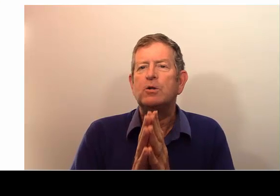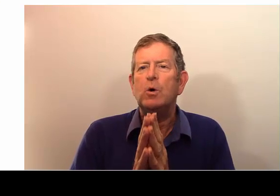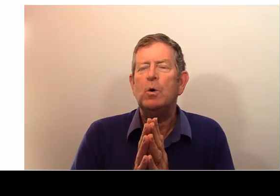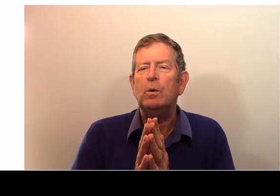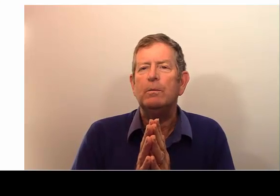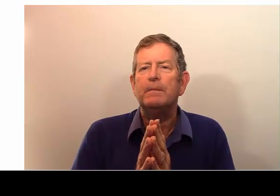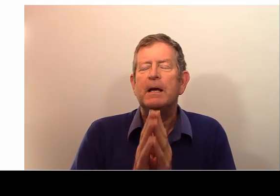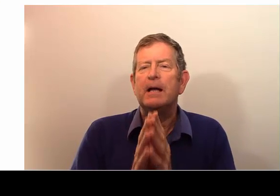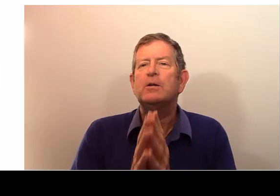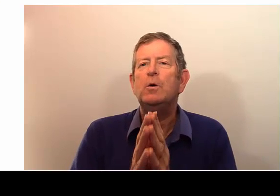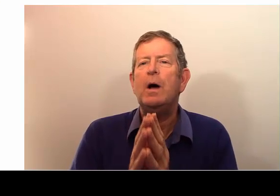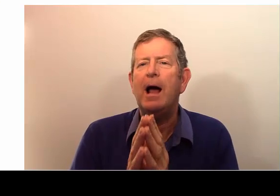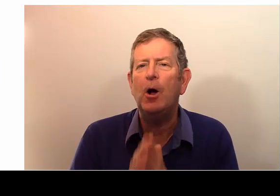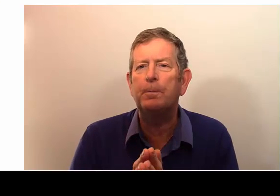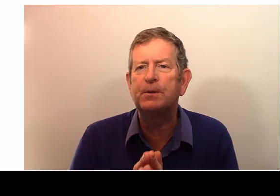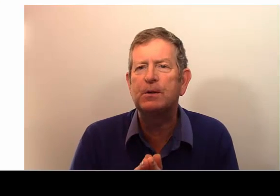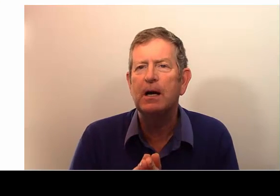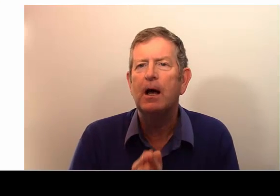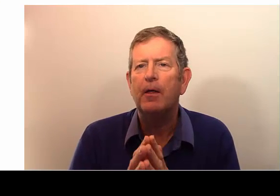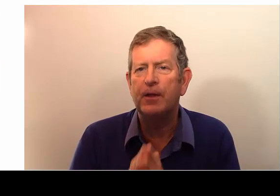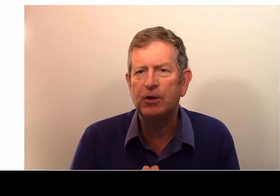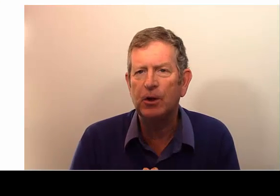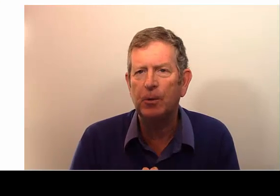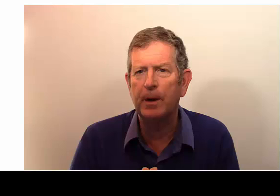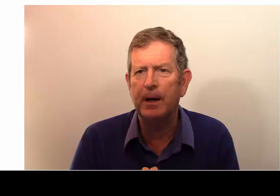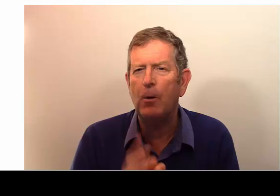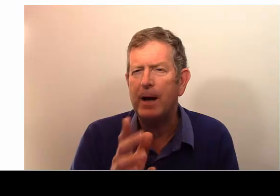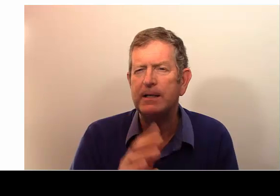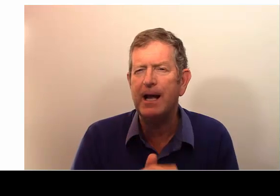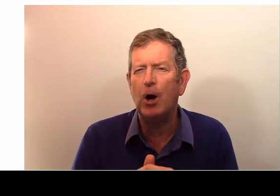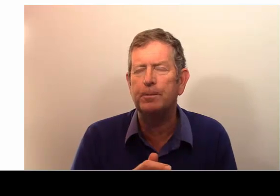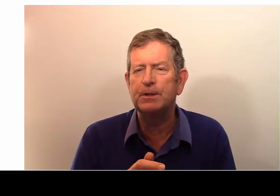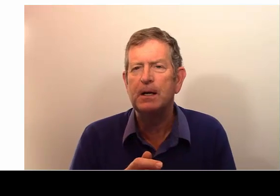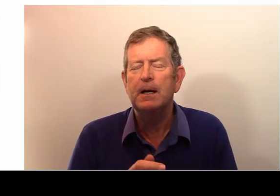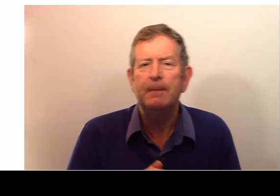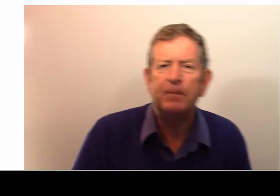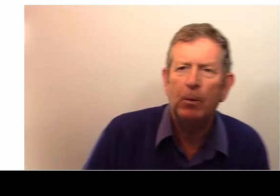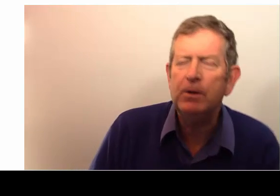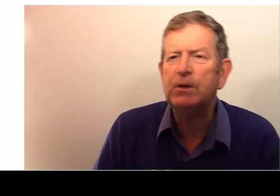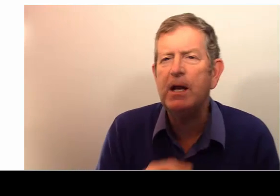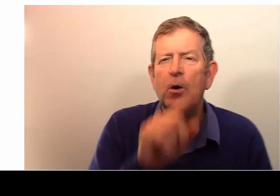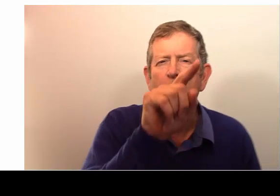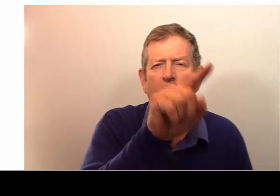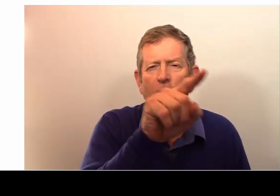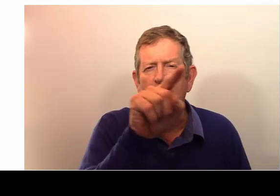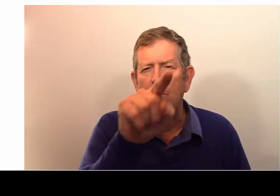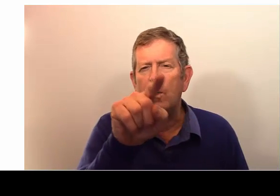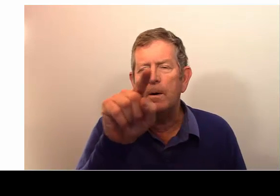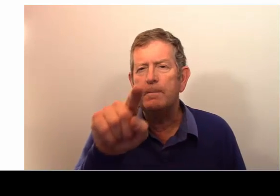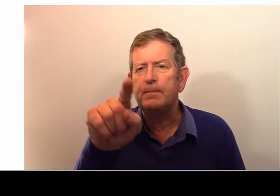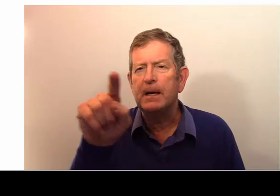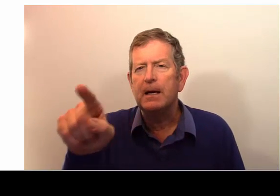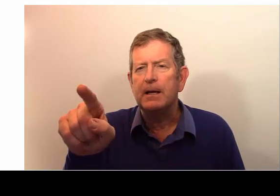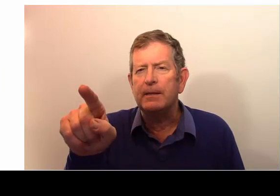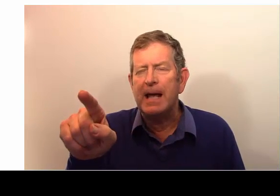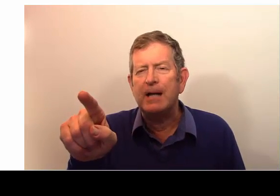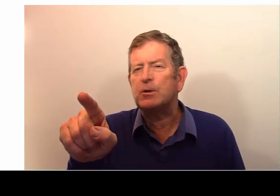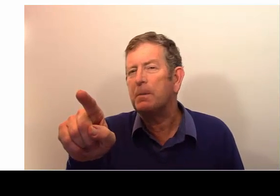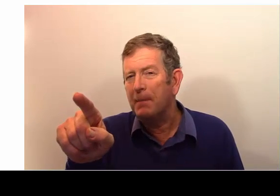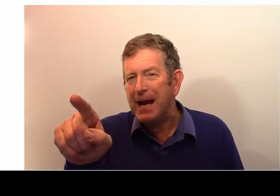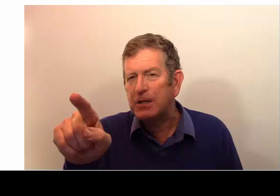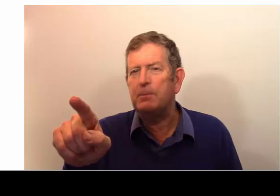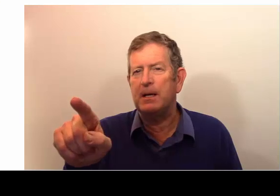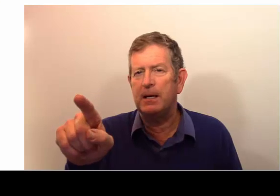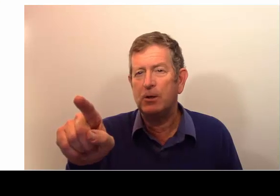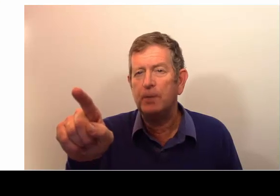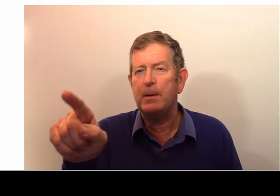Okay, it's who helps the children. Now, why is it helps? When you say who, the